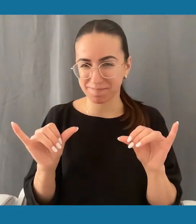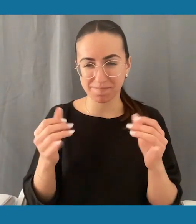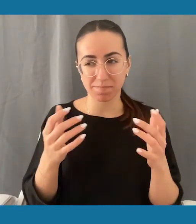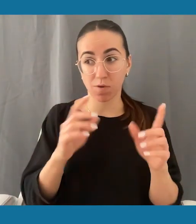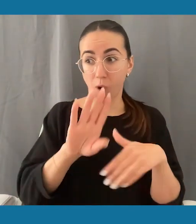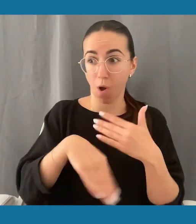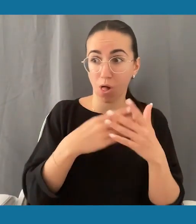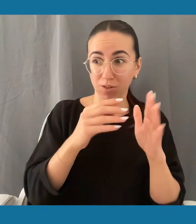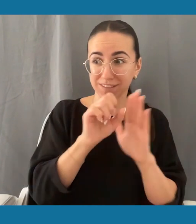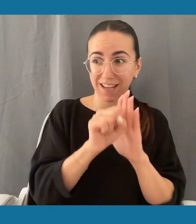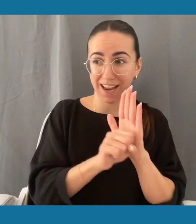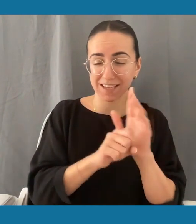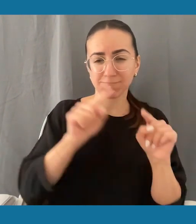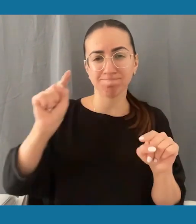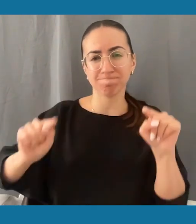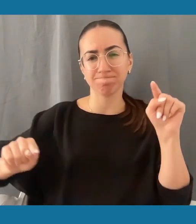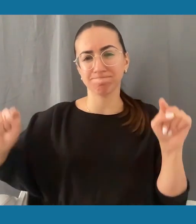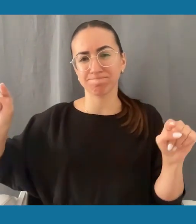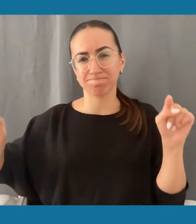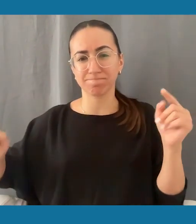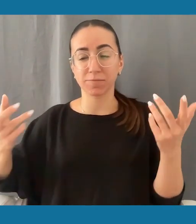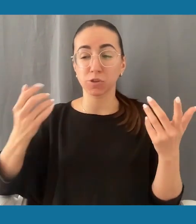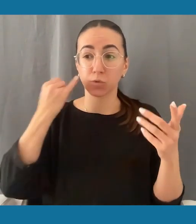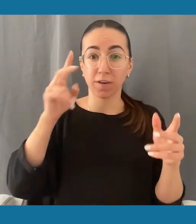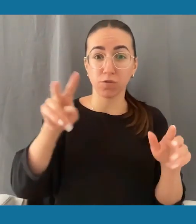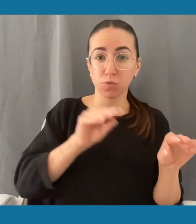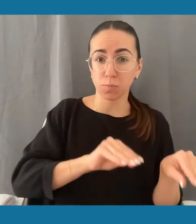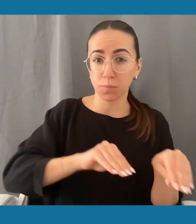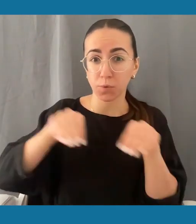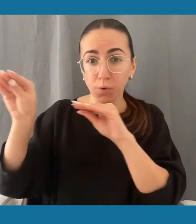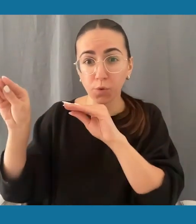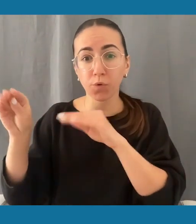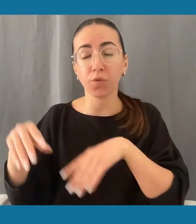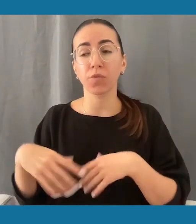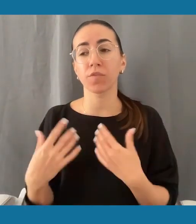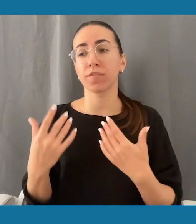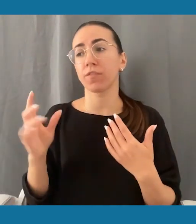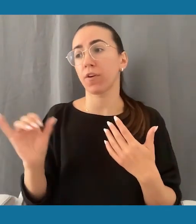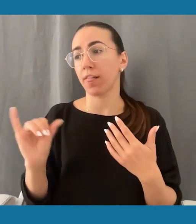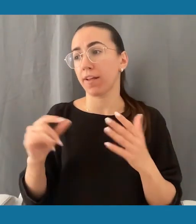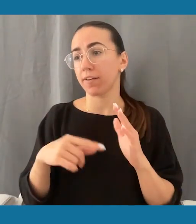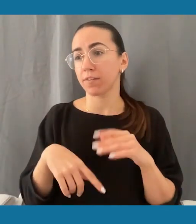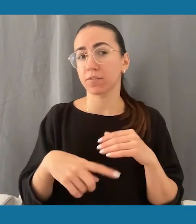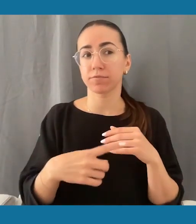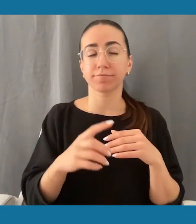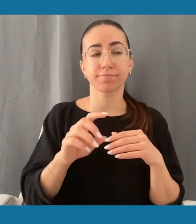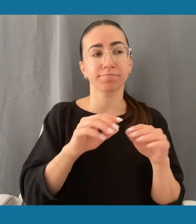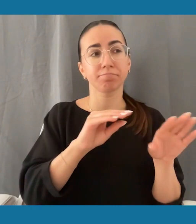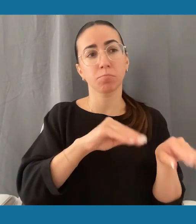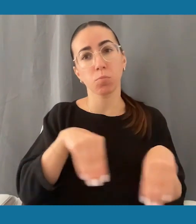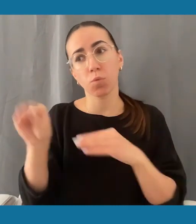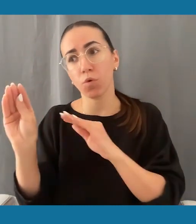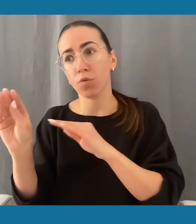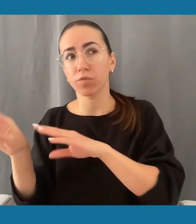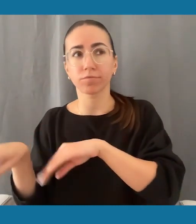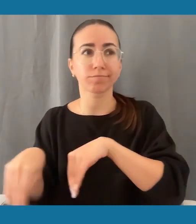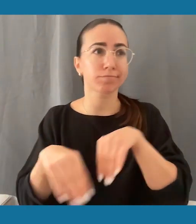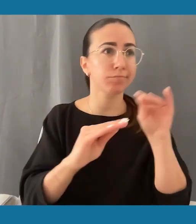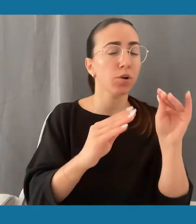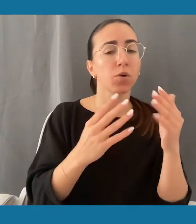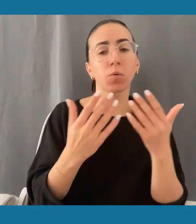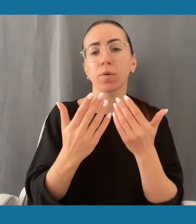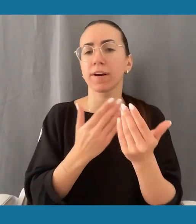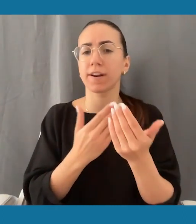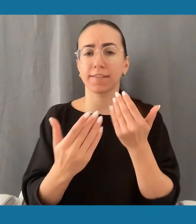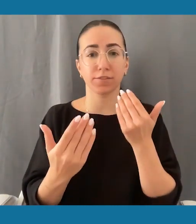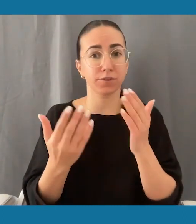state. So it is very important if you're moving around, if you move from one state to another, whatever services